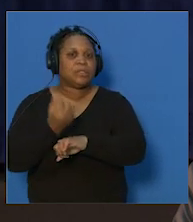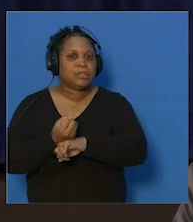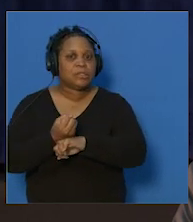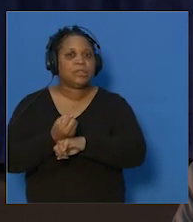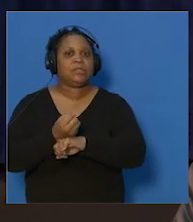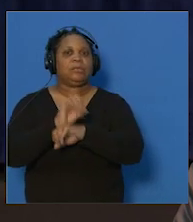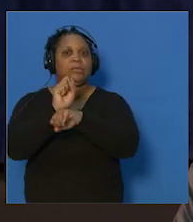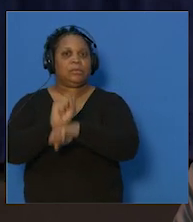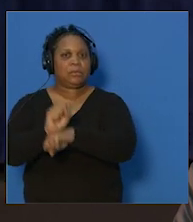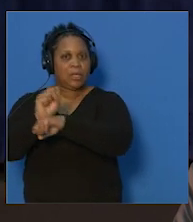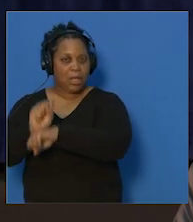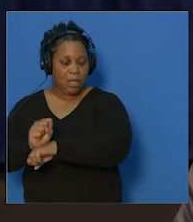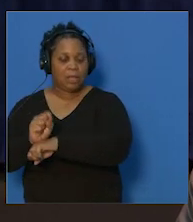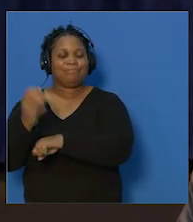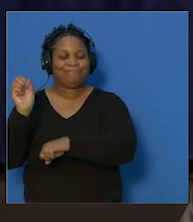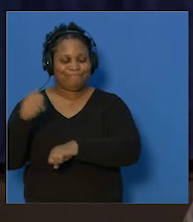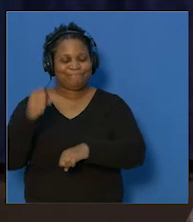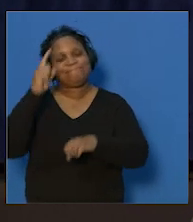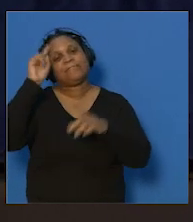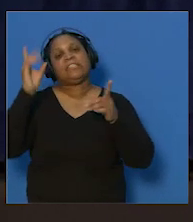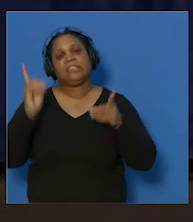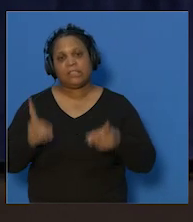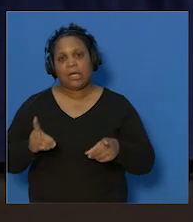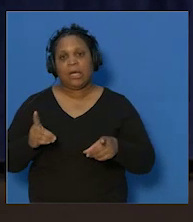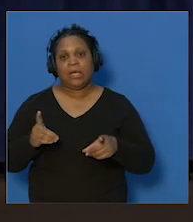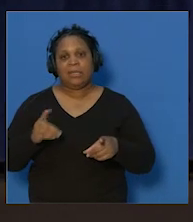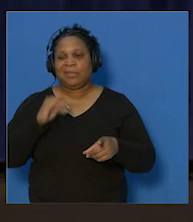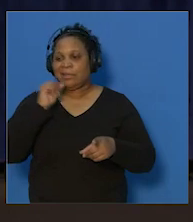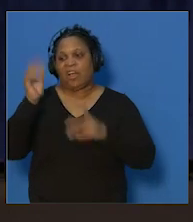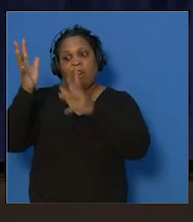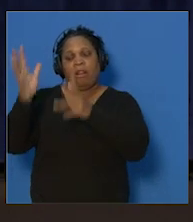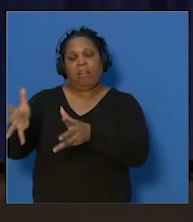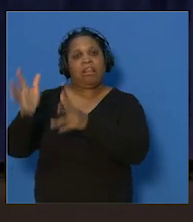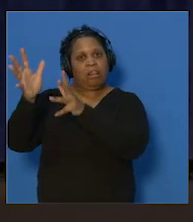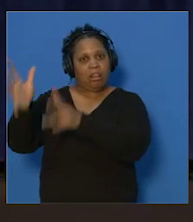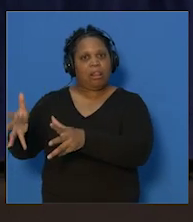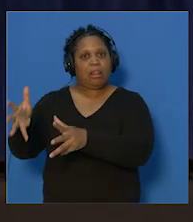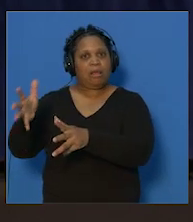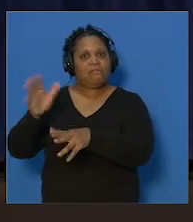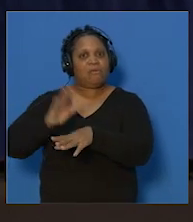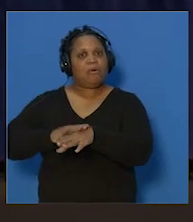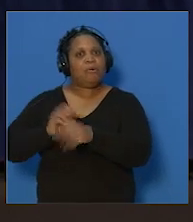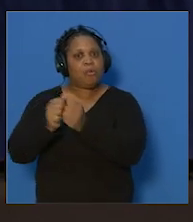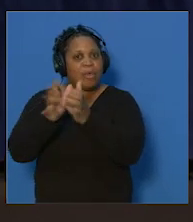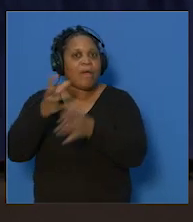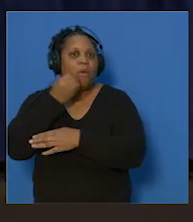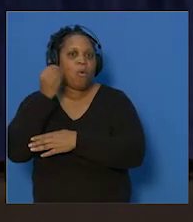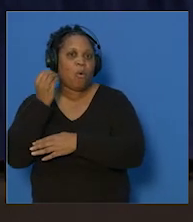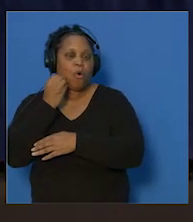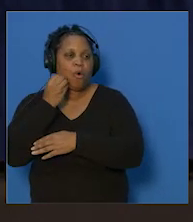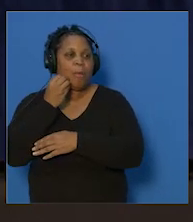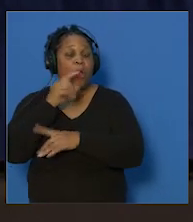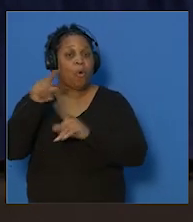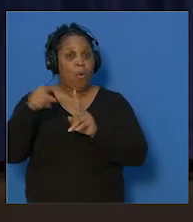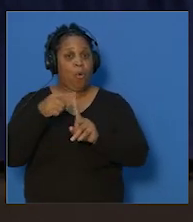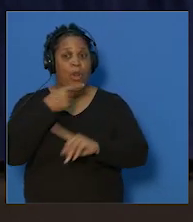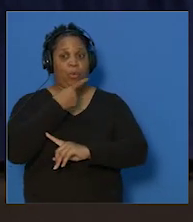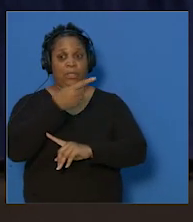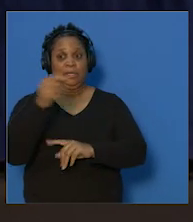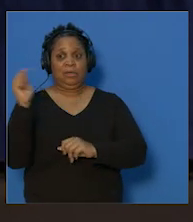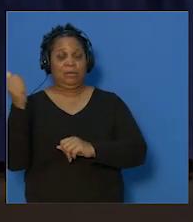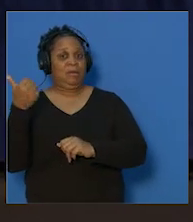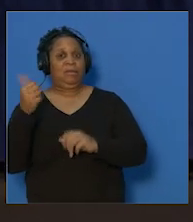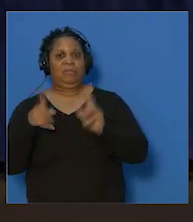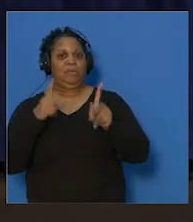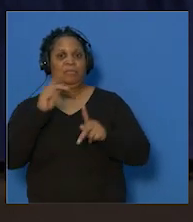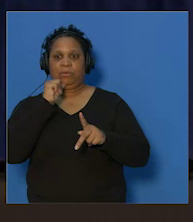regime, we made the decision that we're not going to leave our homeless persons out on the street at a point in time where we're telling everyone to not be